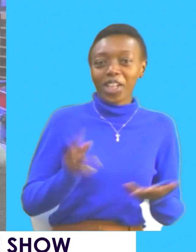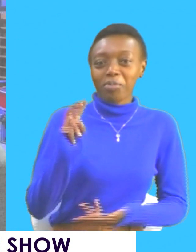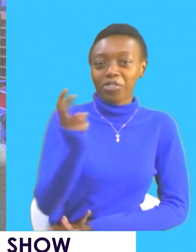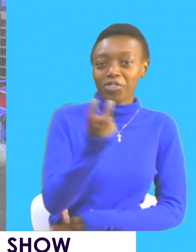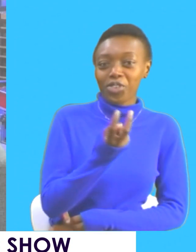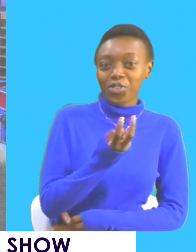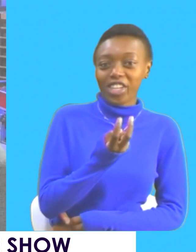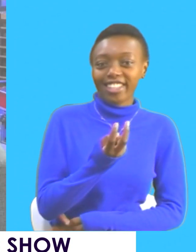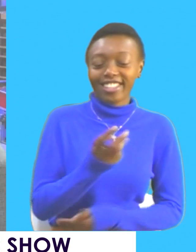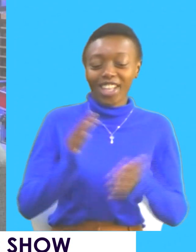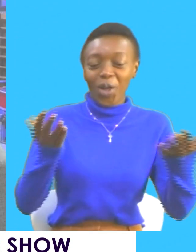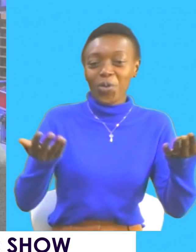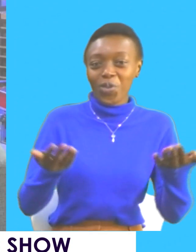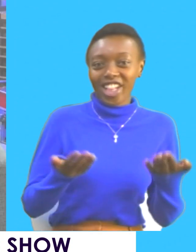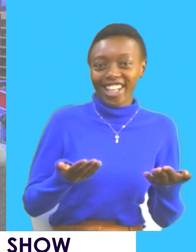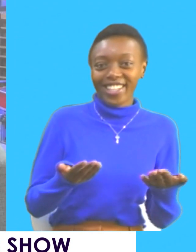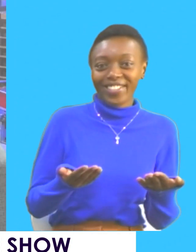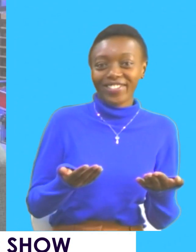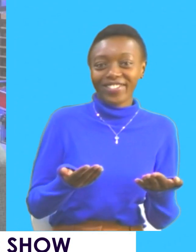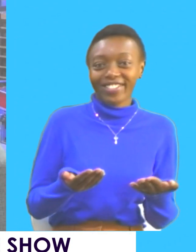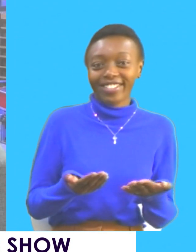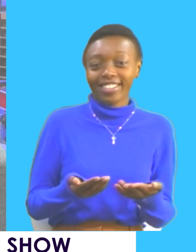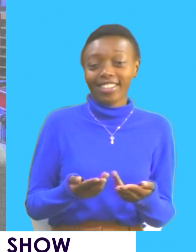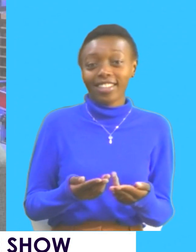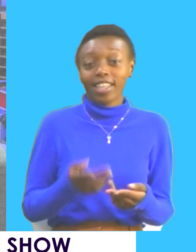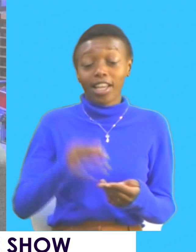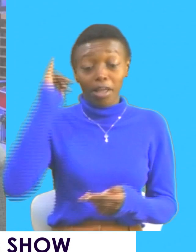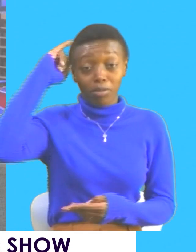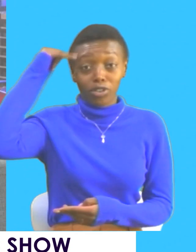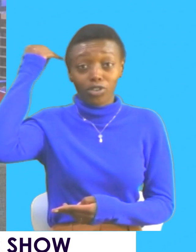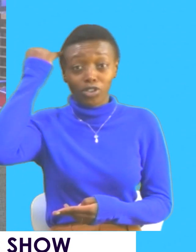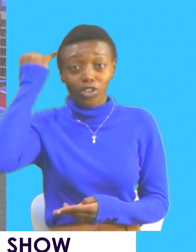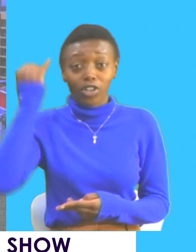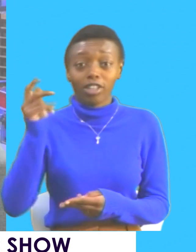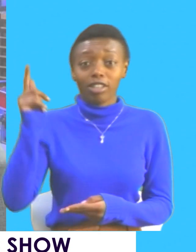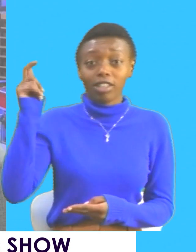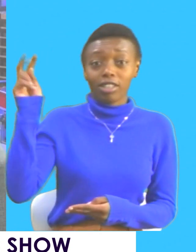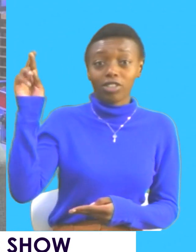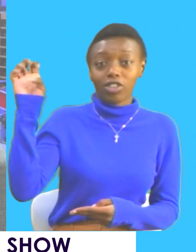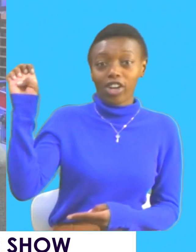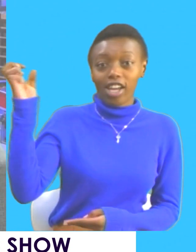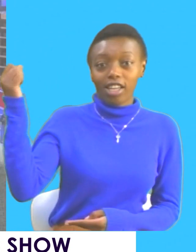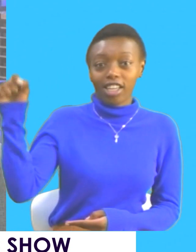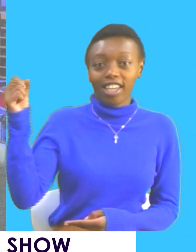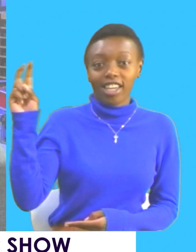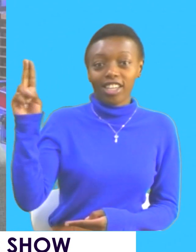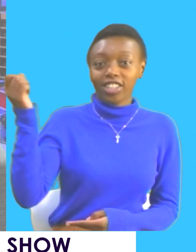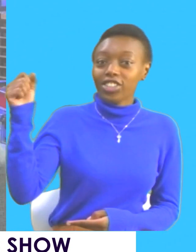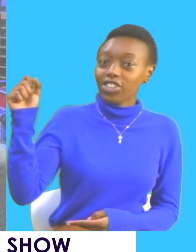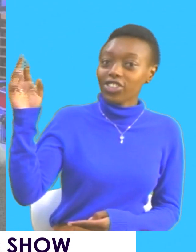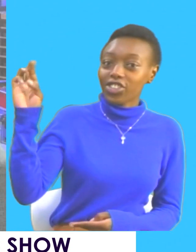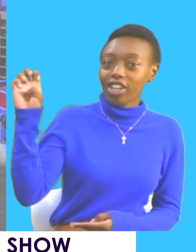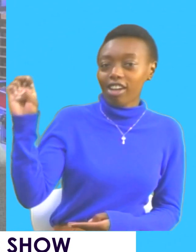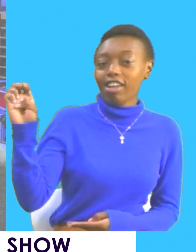viewers, welcome back. My name is JONA SIMBA. This is the Treasures of Life show, and my sign